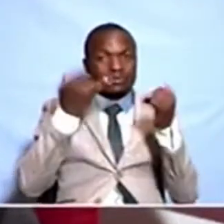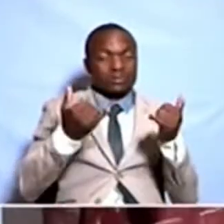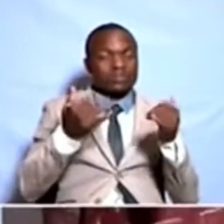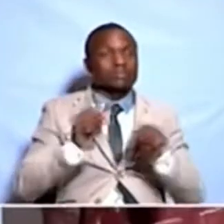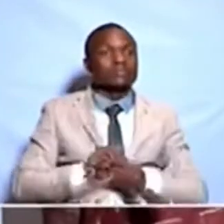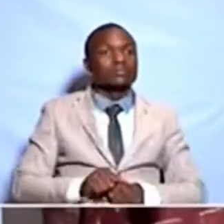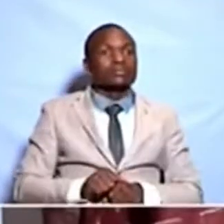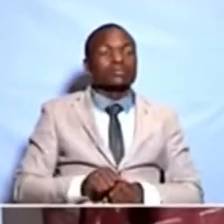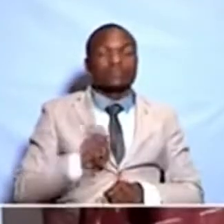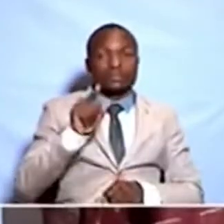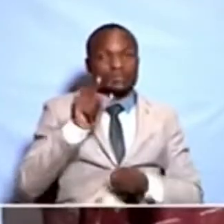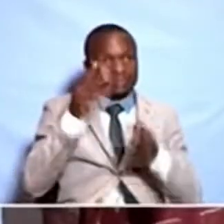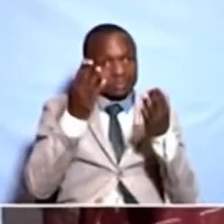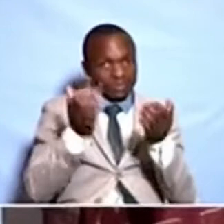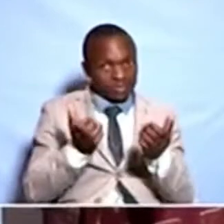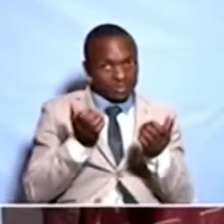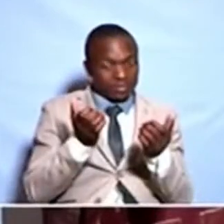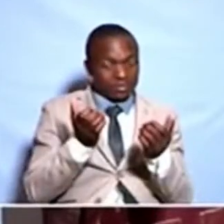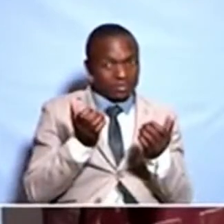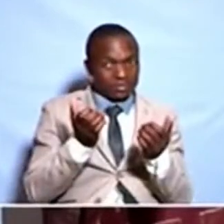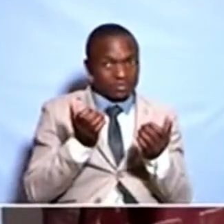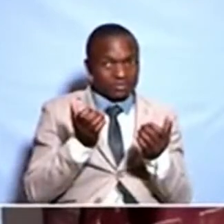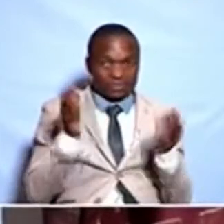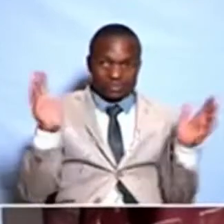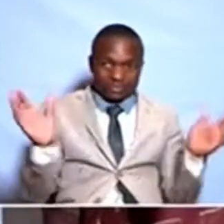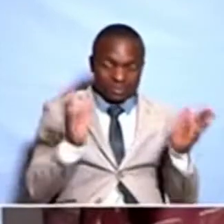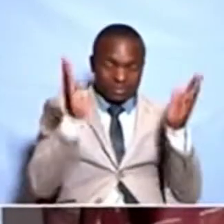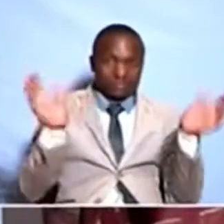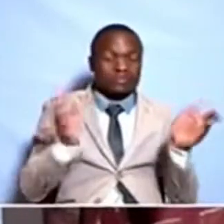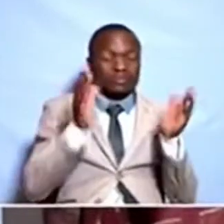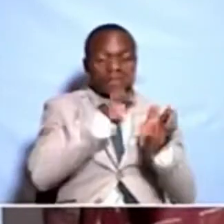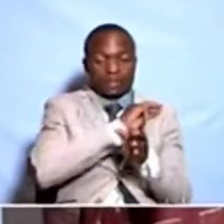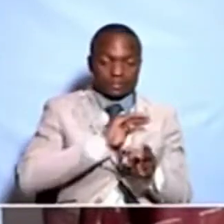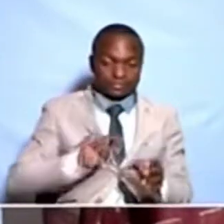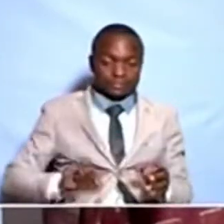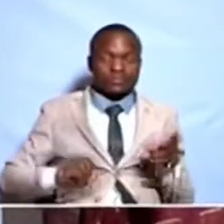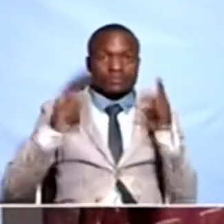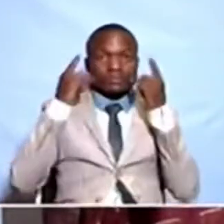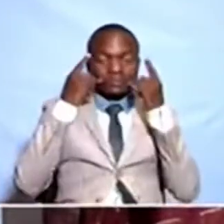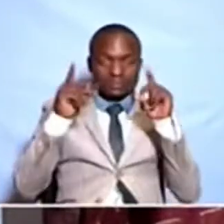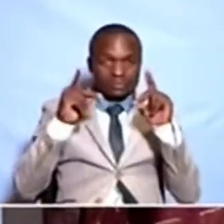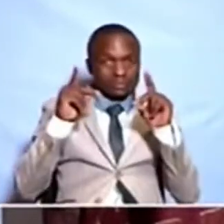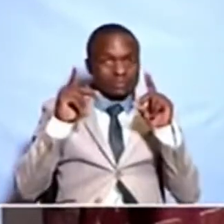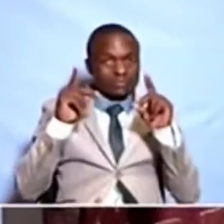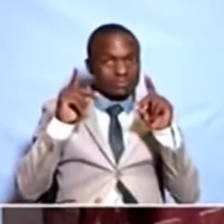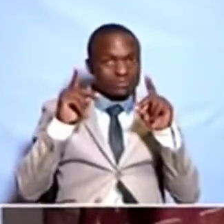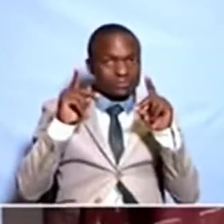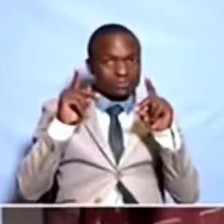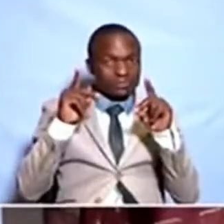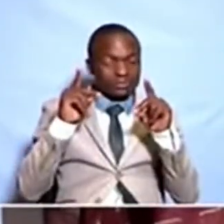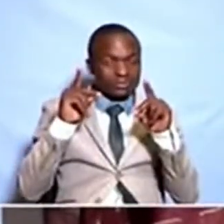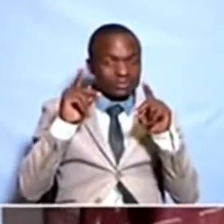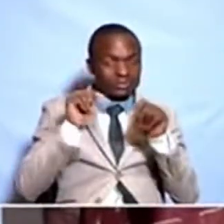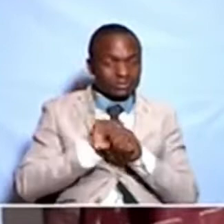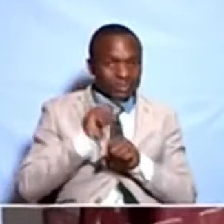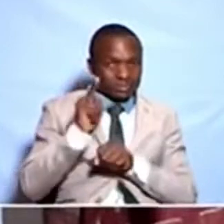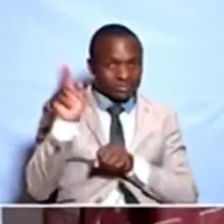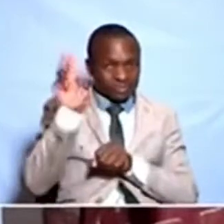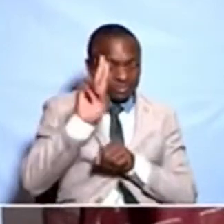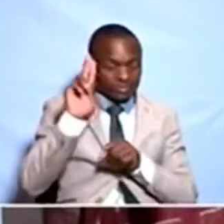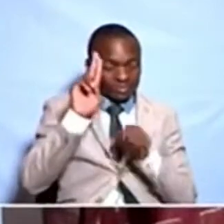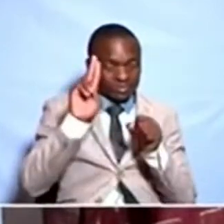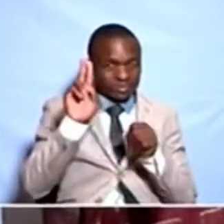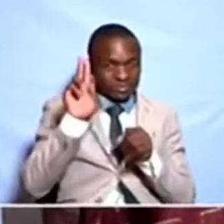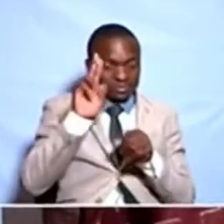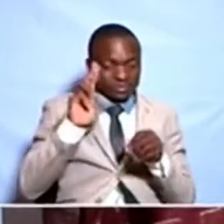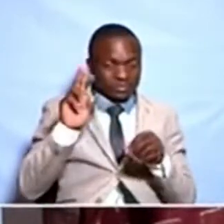yeah, I just want to encourage members of the public, that motorists, that as we approach the weekend,